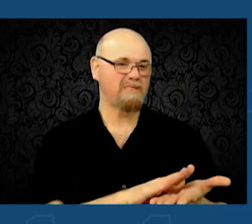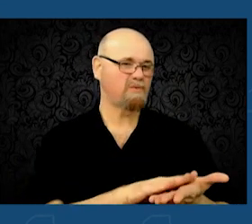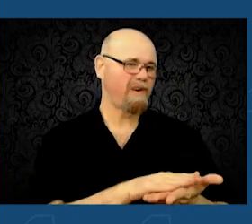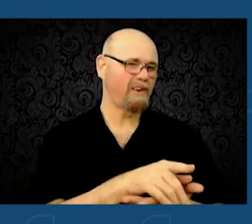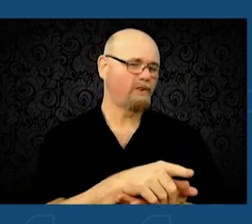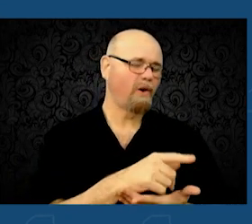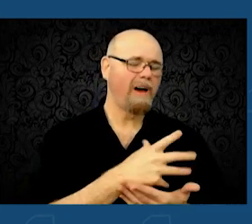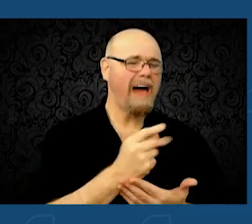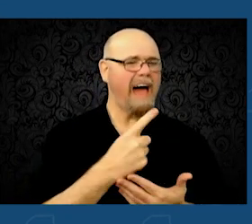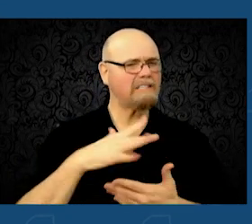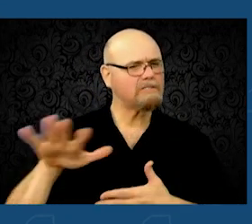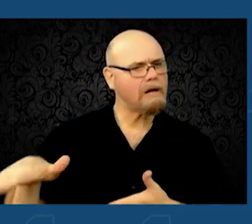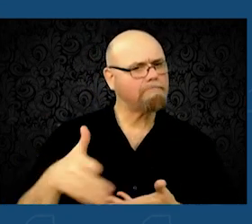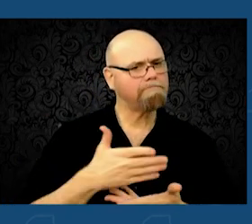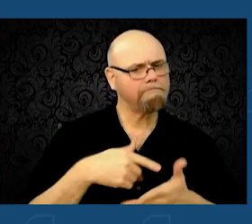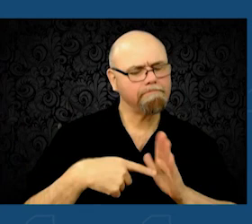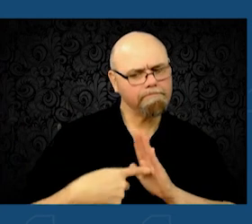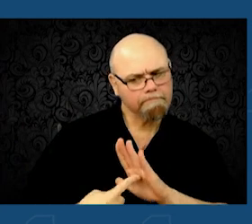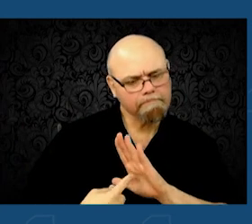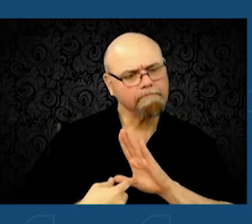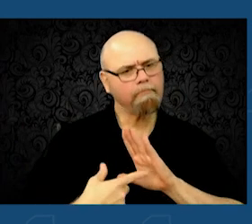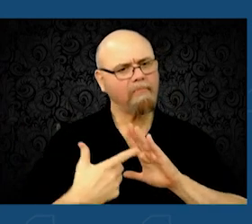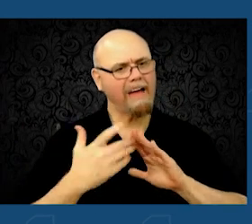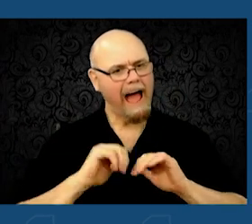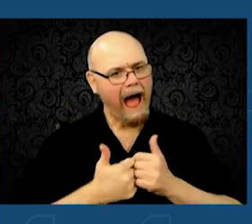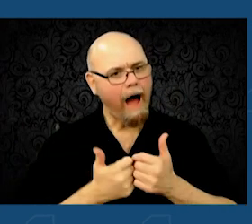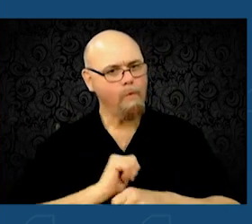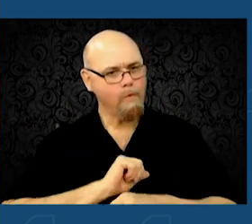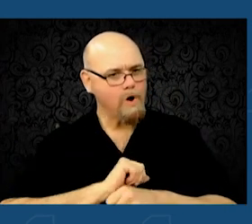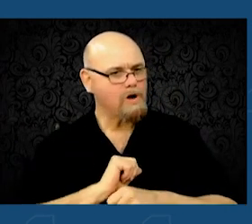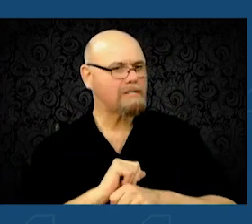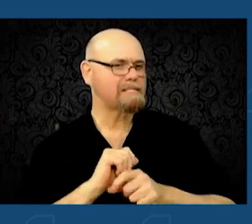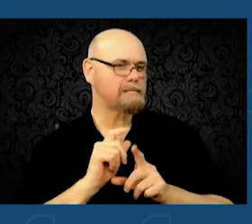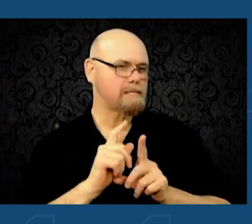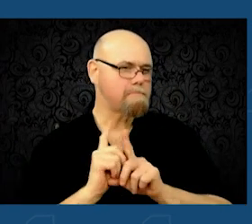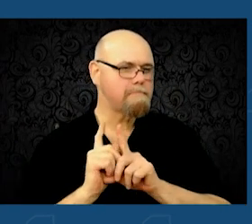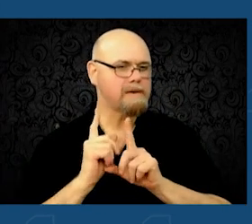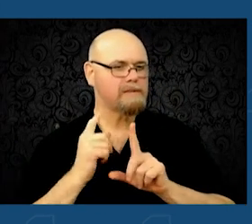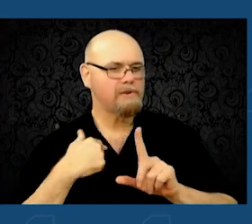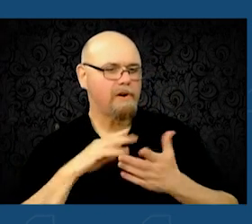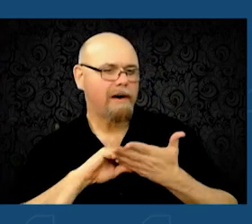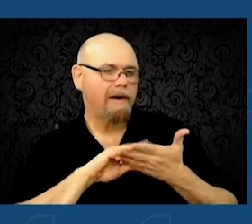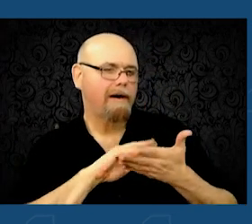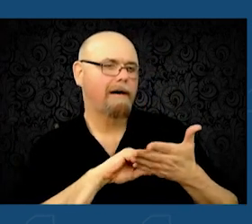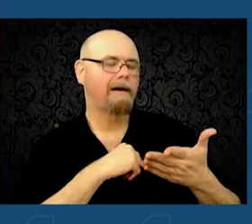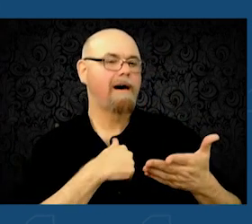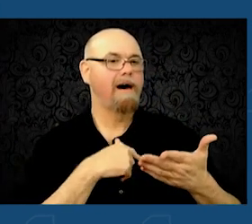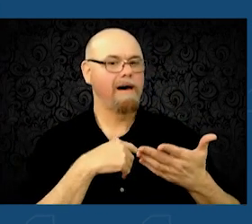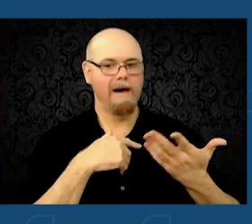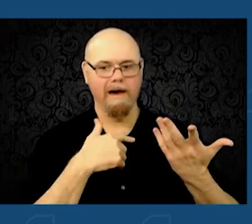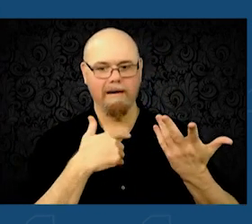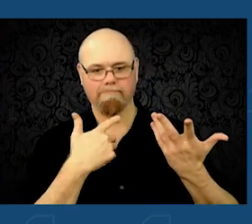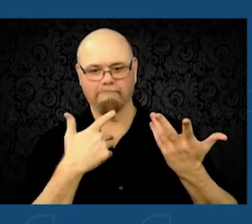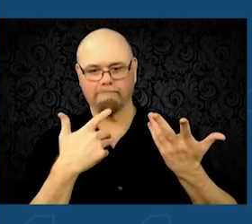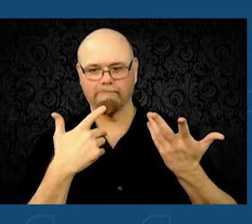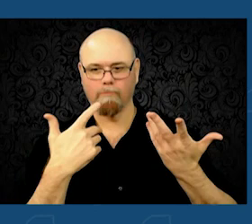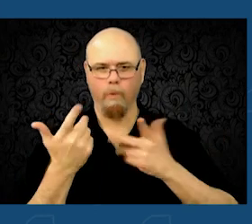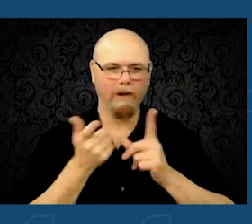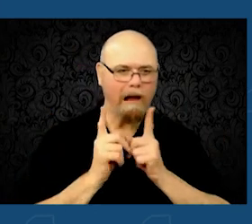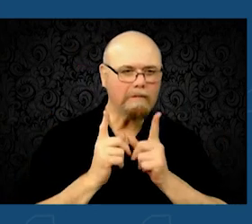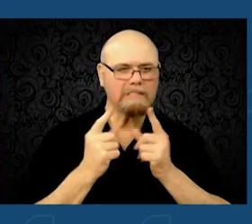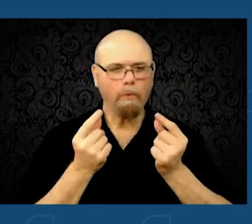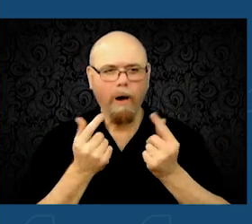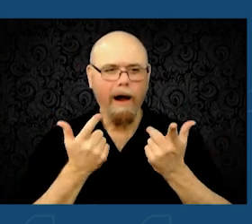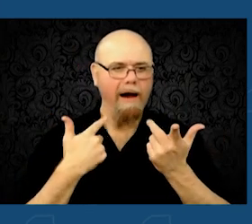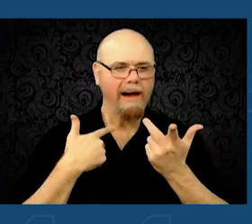wing a bit and showed me, no, this is how it's going to work. This is how we're going to do it. These are the conversations we need to have. And she's just been an